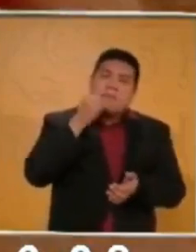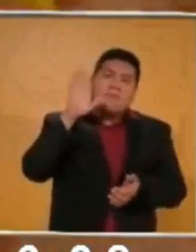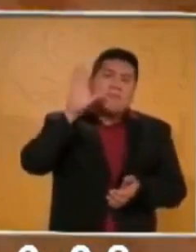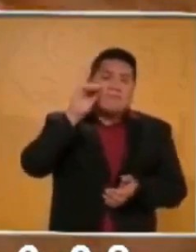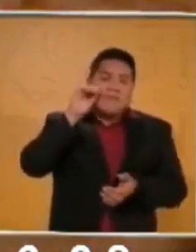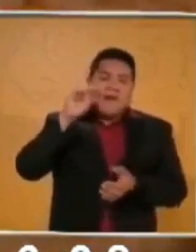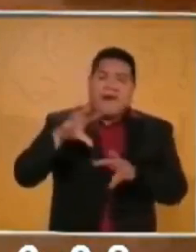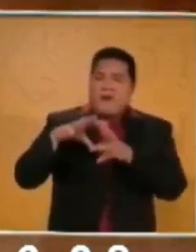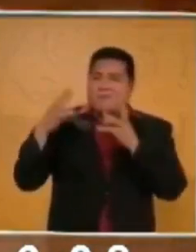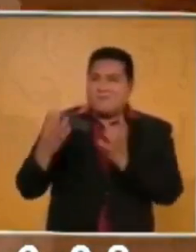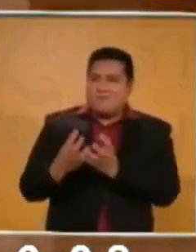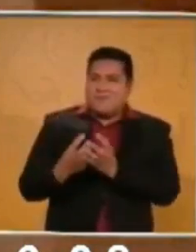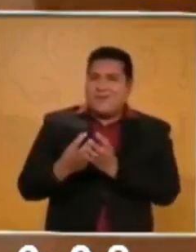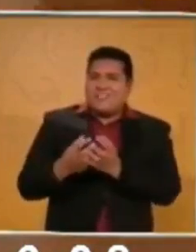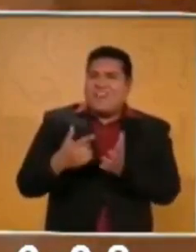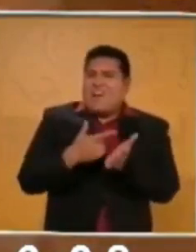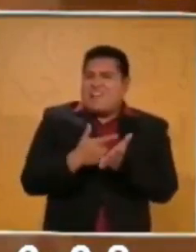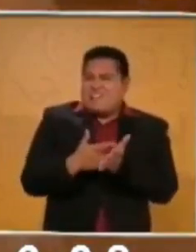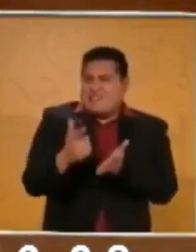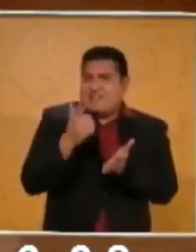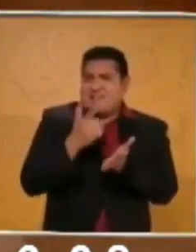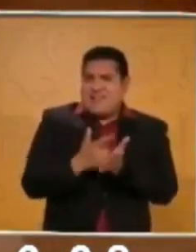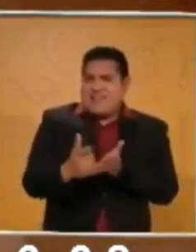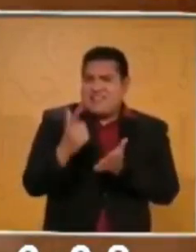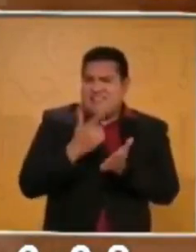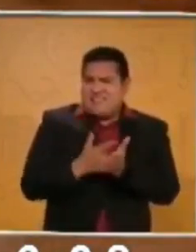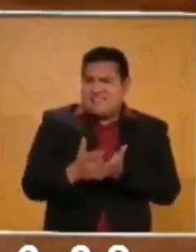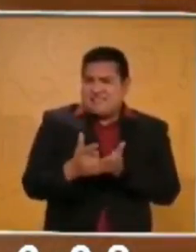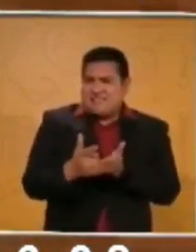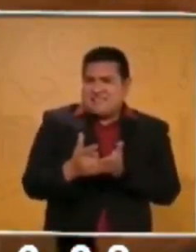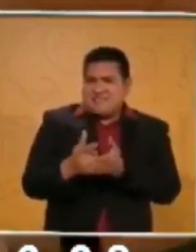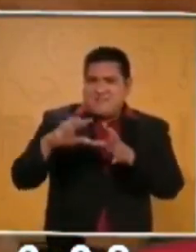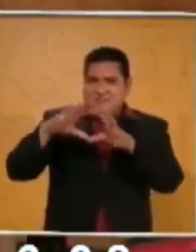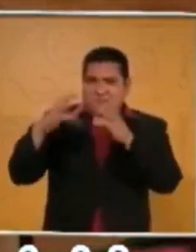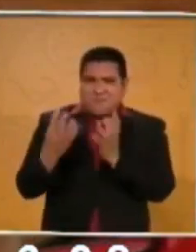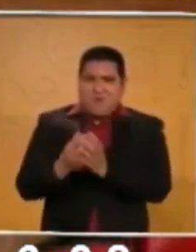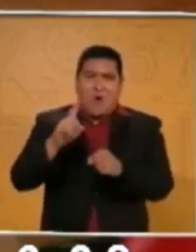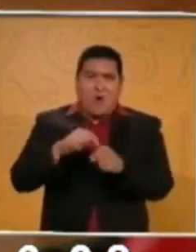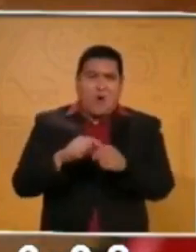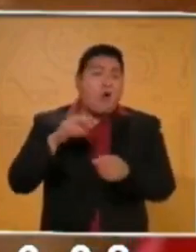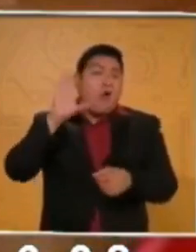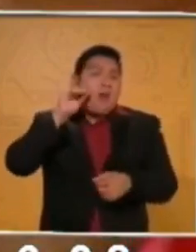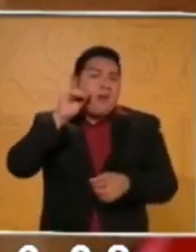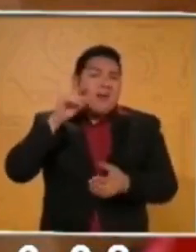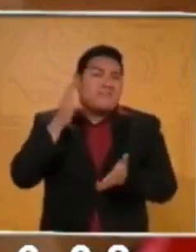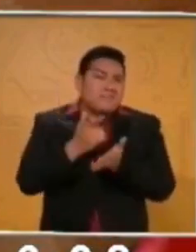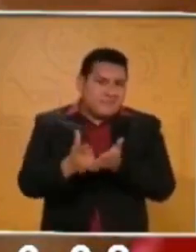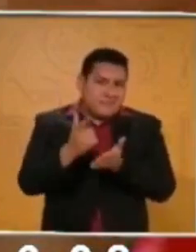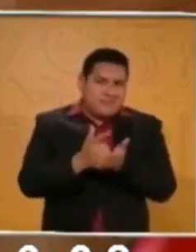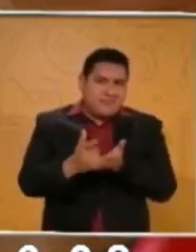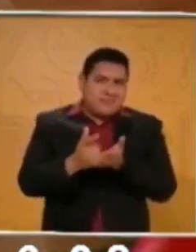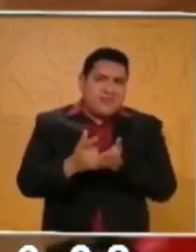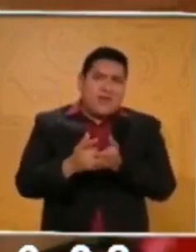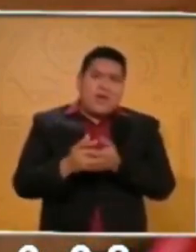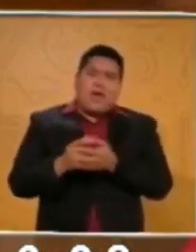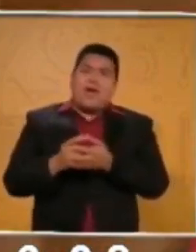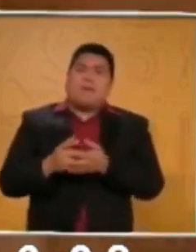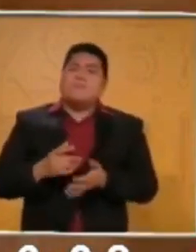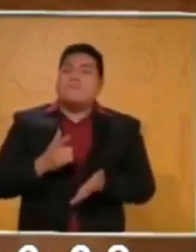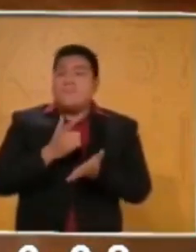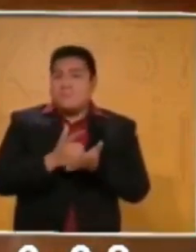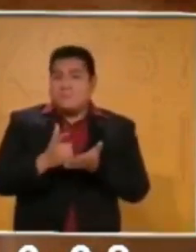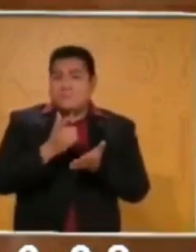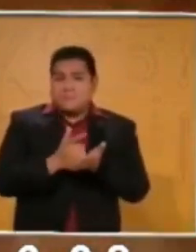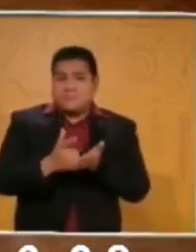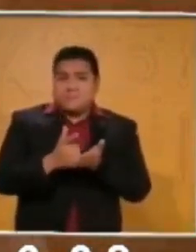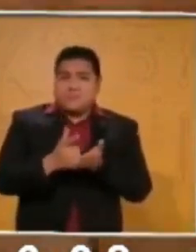muchachos, es grasa, es lípidos. ¿Se acuerdan cuando estuvimos hablando de los alimentos y mencionábamos lípidos,